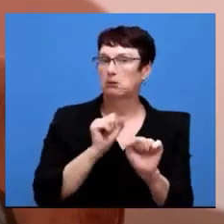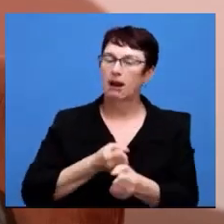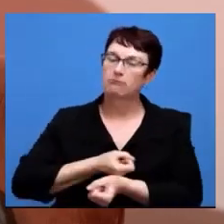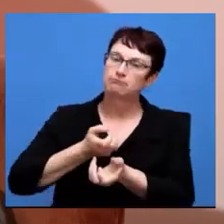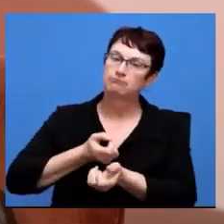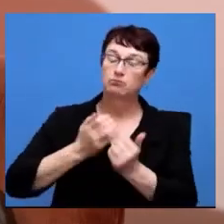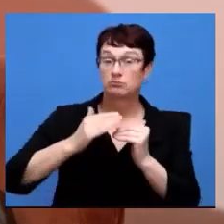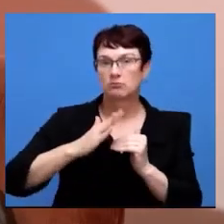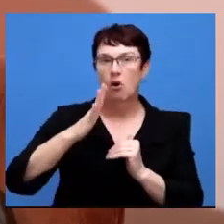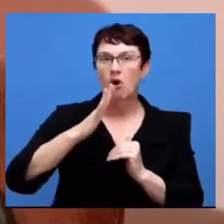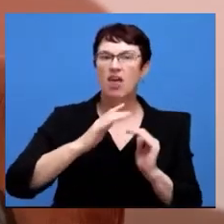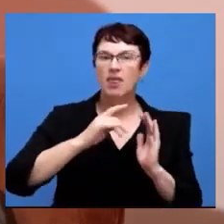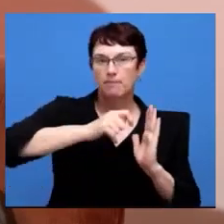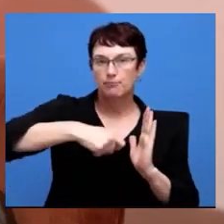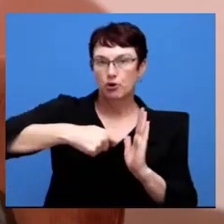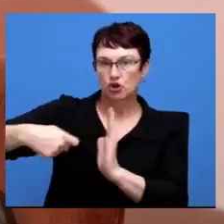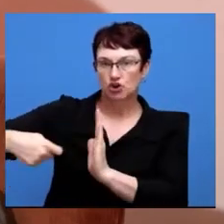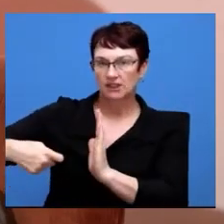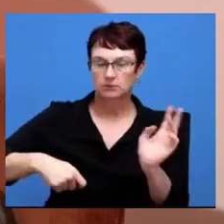first.